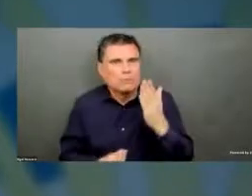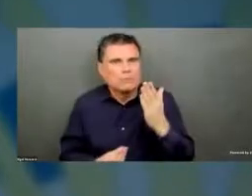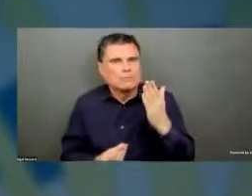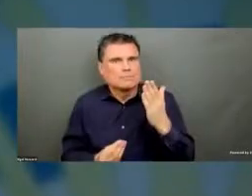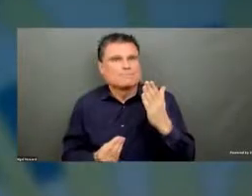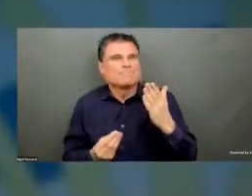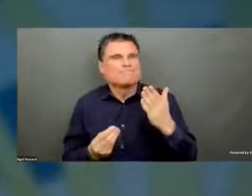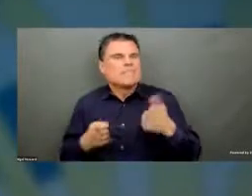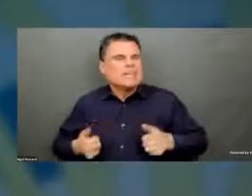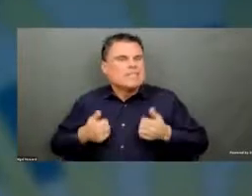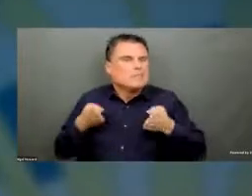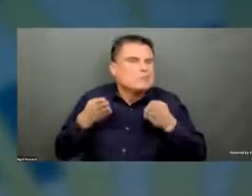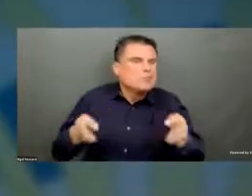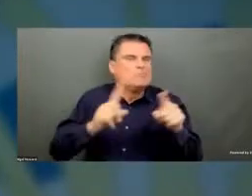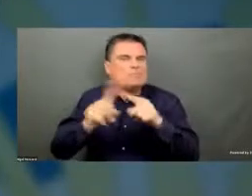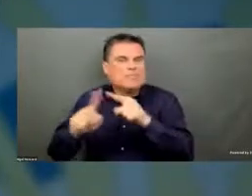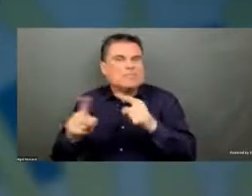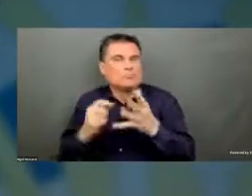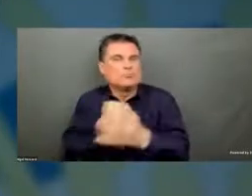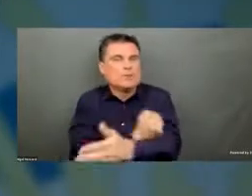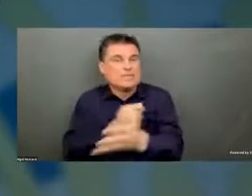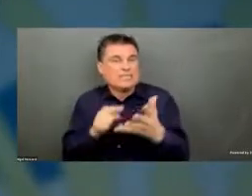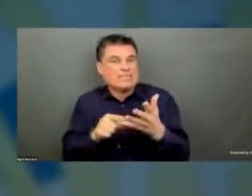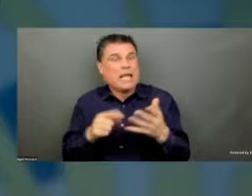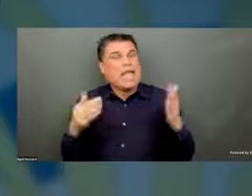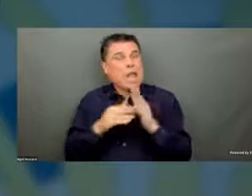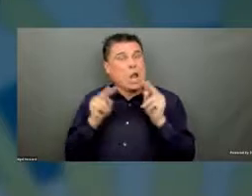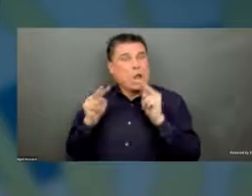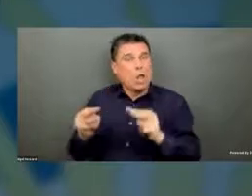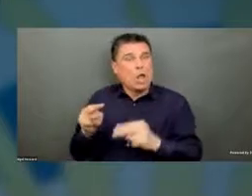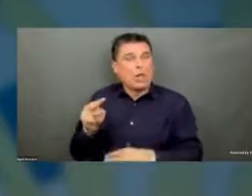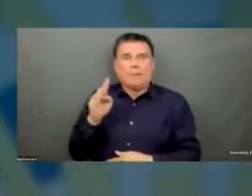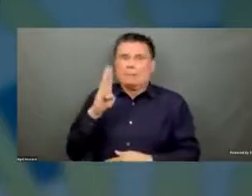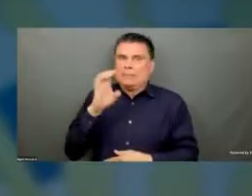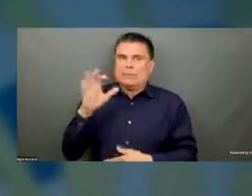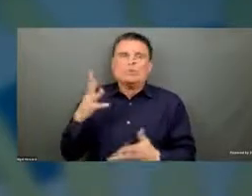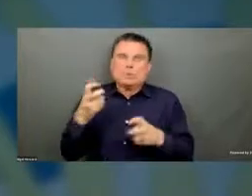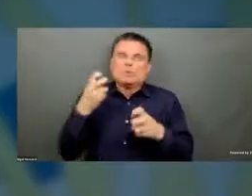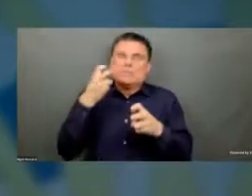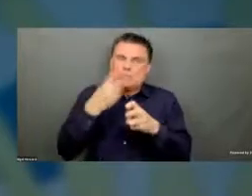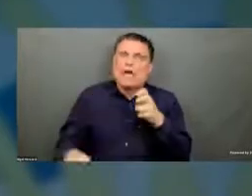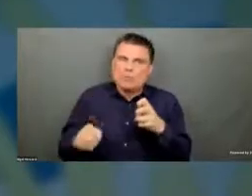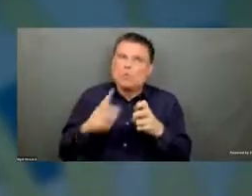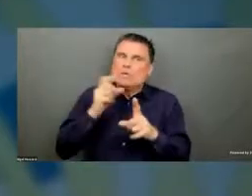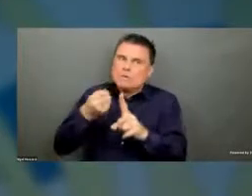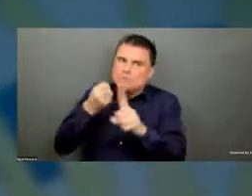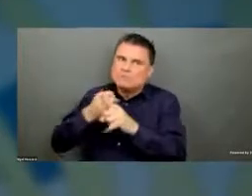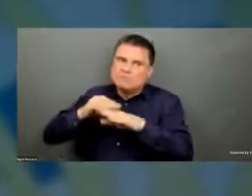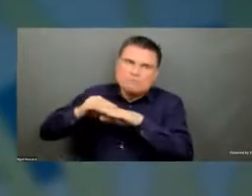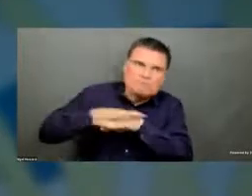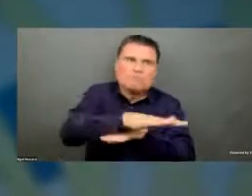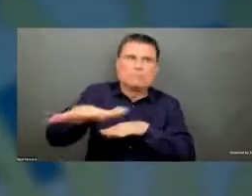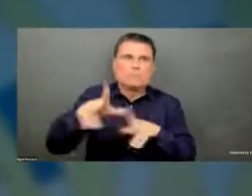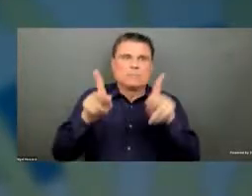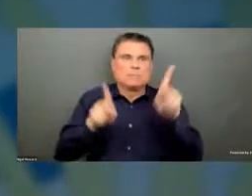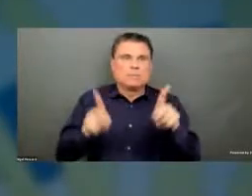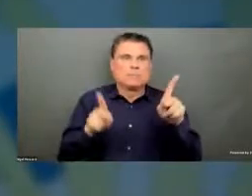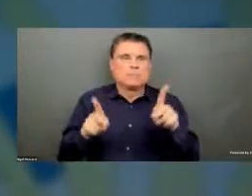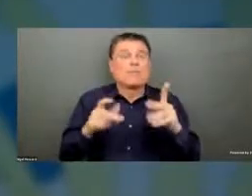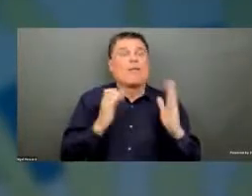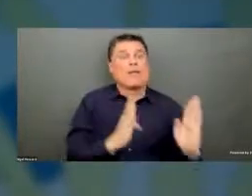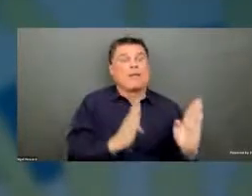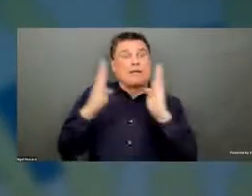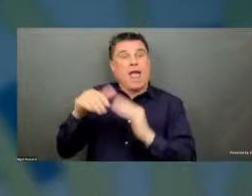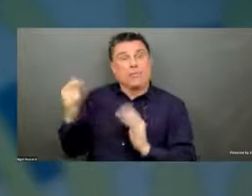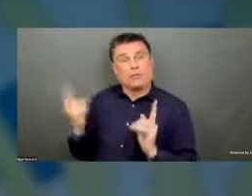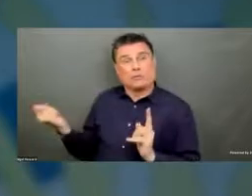And on the right is a measure of what we call potential years of life lost. So we know that